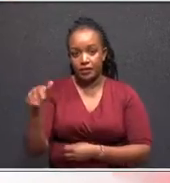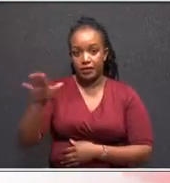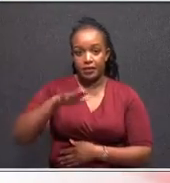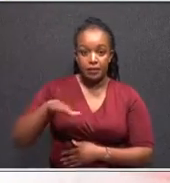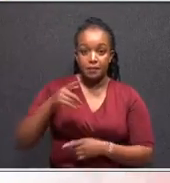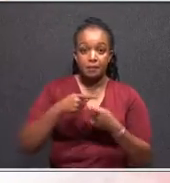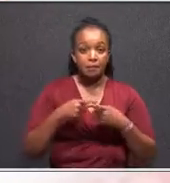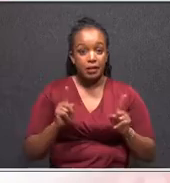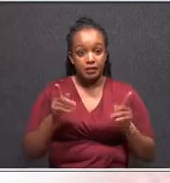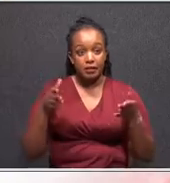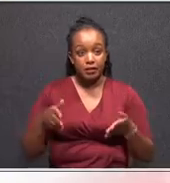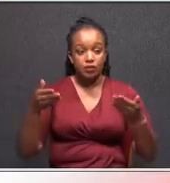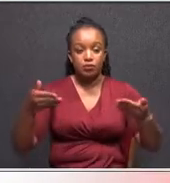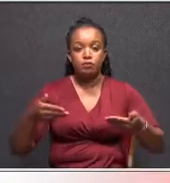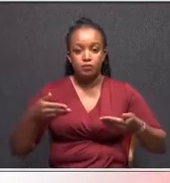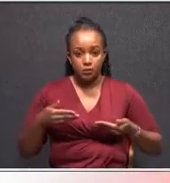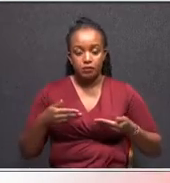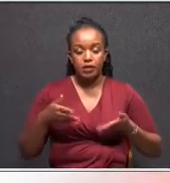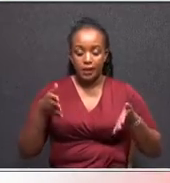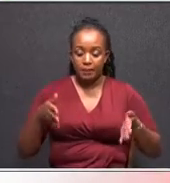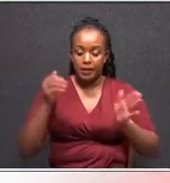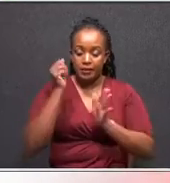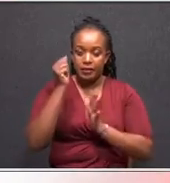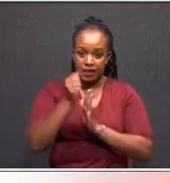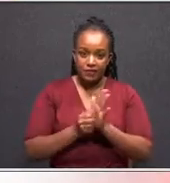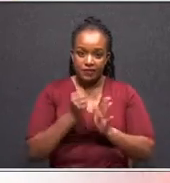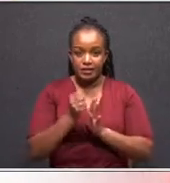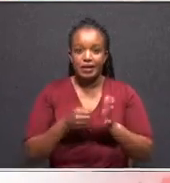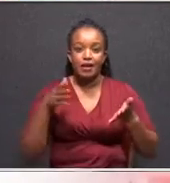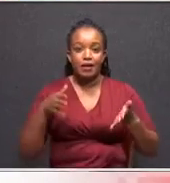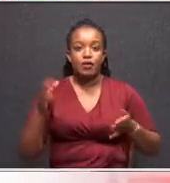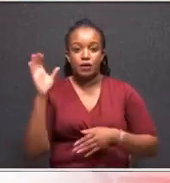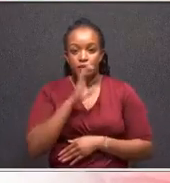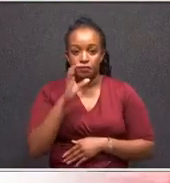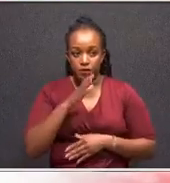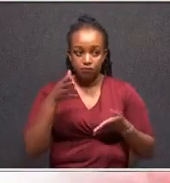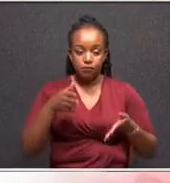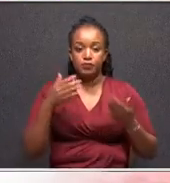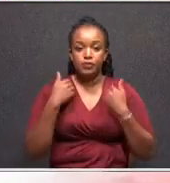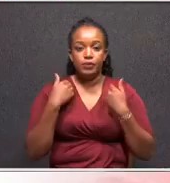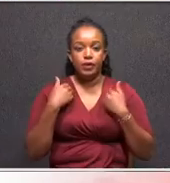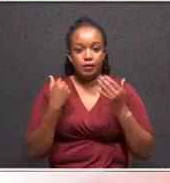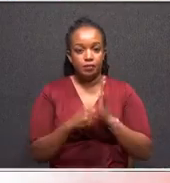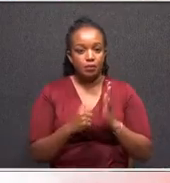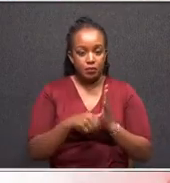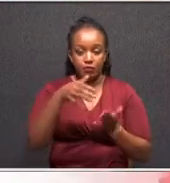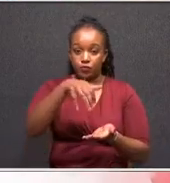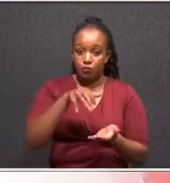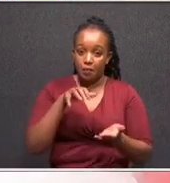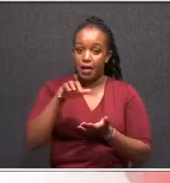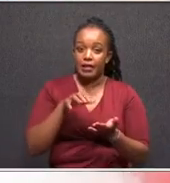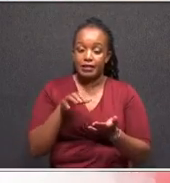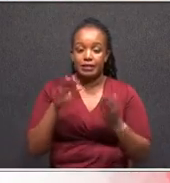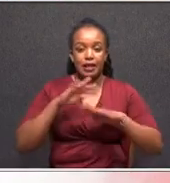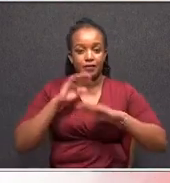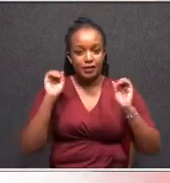vile mmetuletea Naivasha, sisi ni customer hapa. Tuko na uhaba wa supermarkets. Na